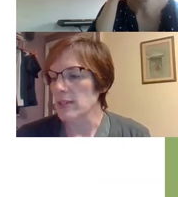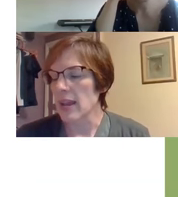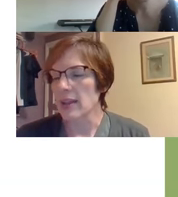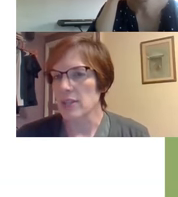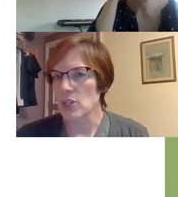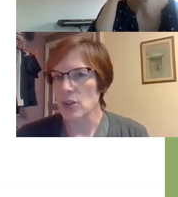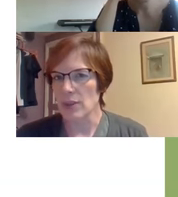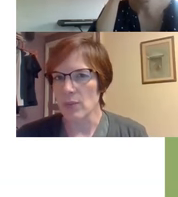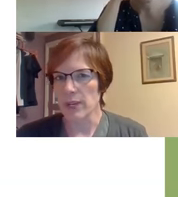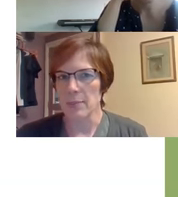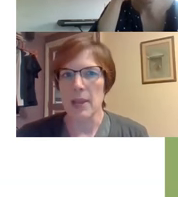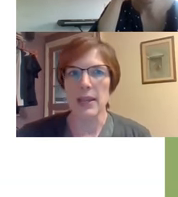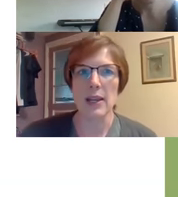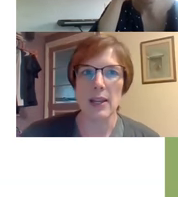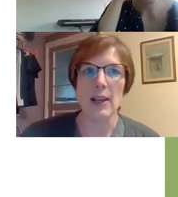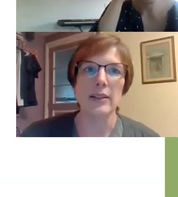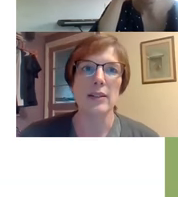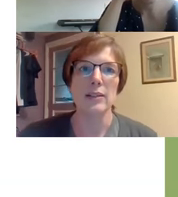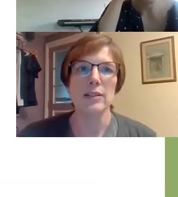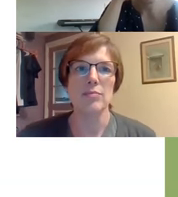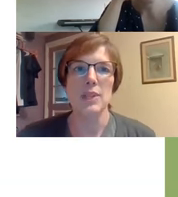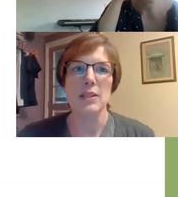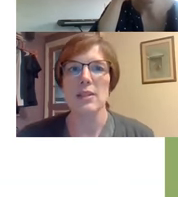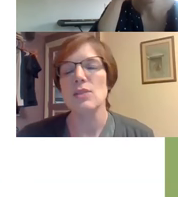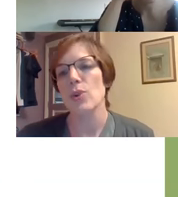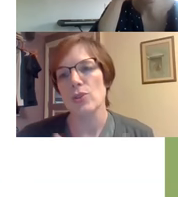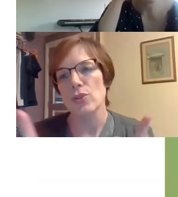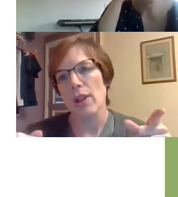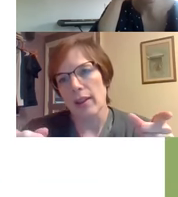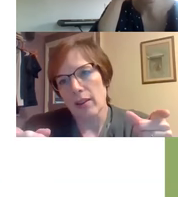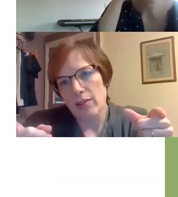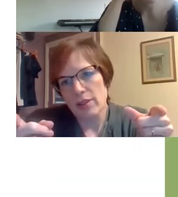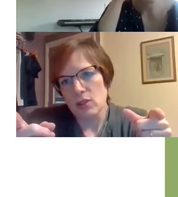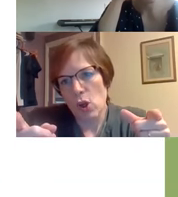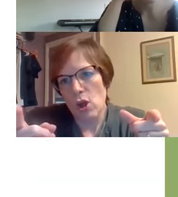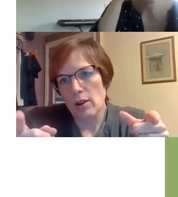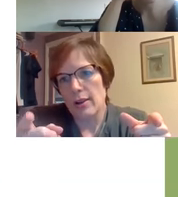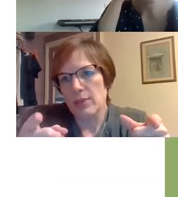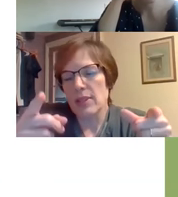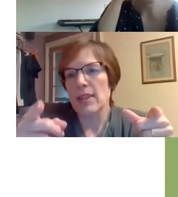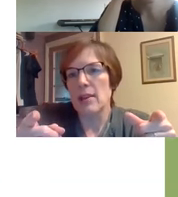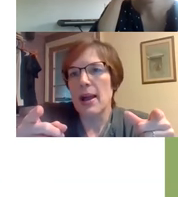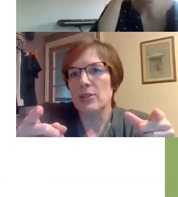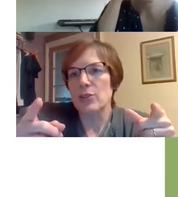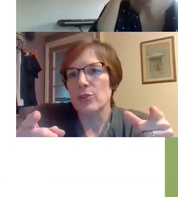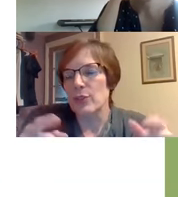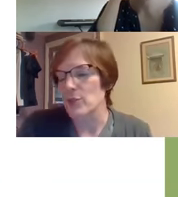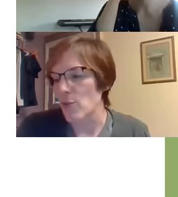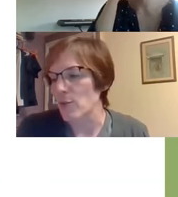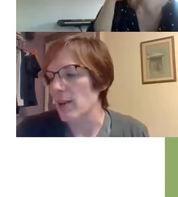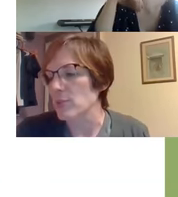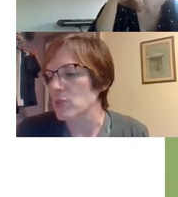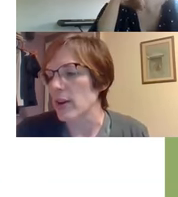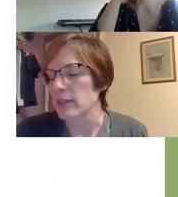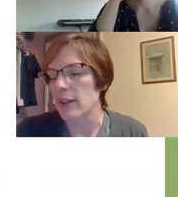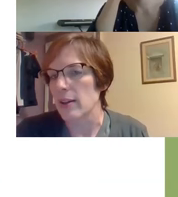cannabinoids, and the two that we can make, and again, these words are like this long. I was thinking back to nursing school